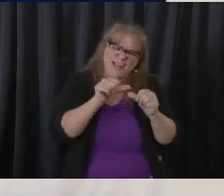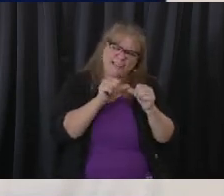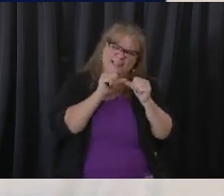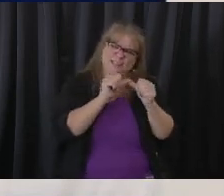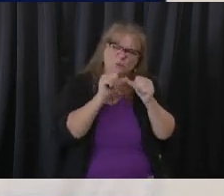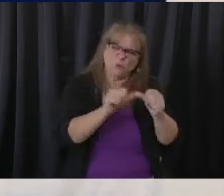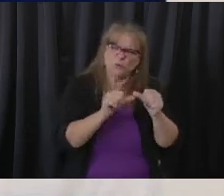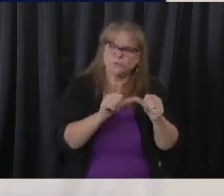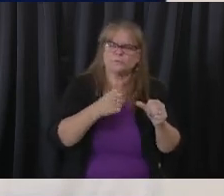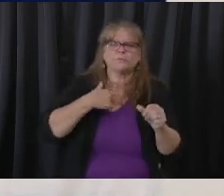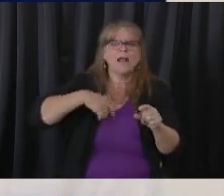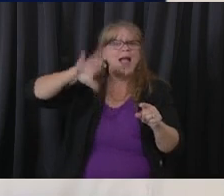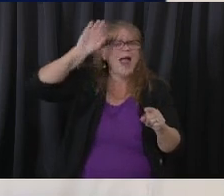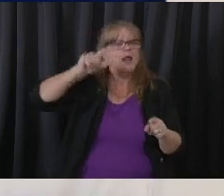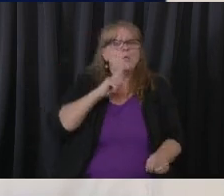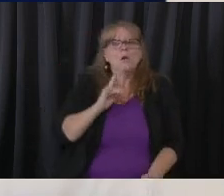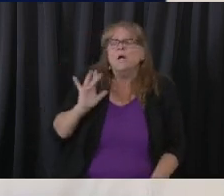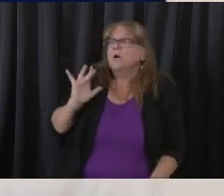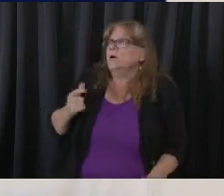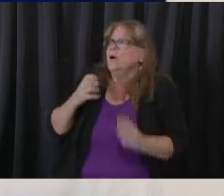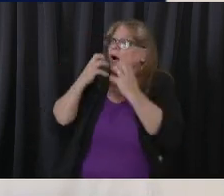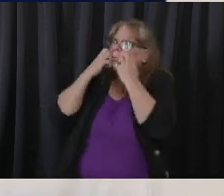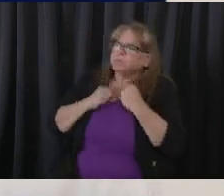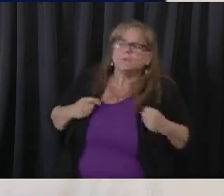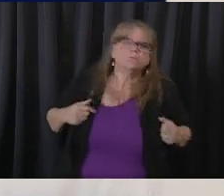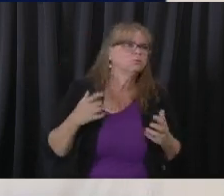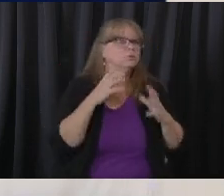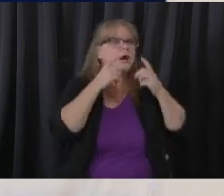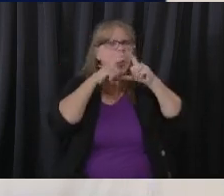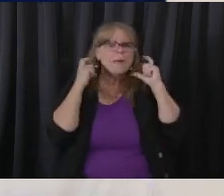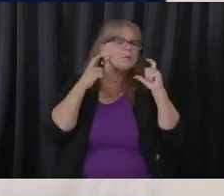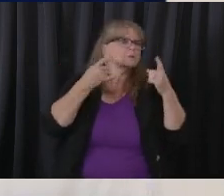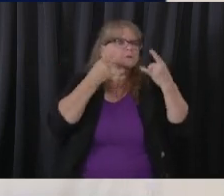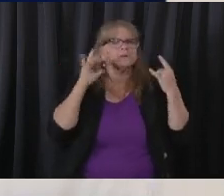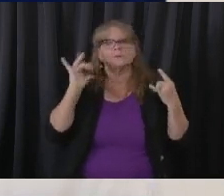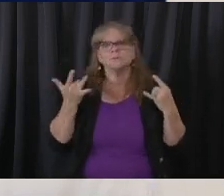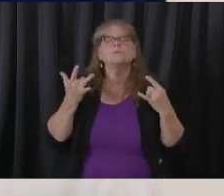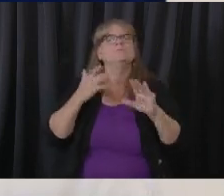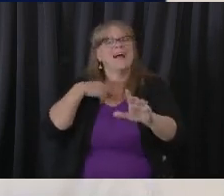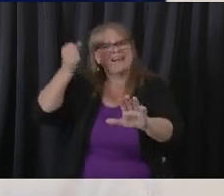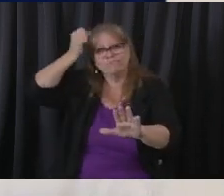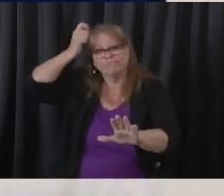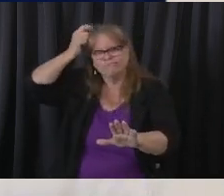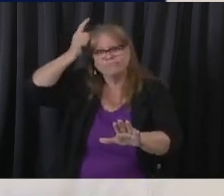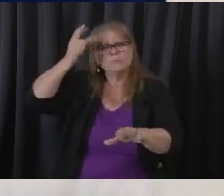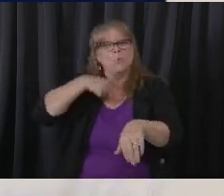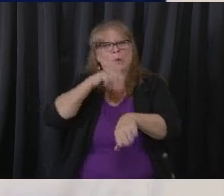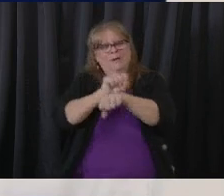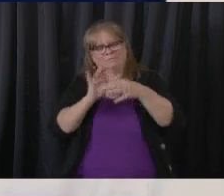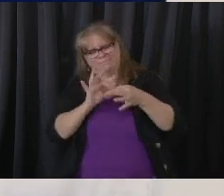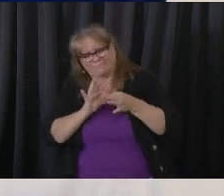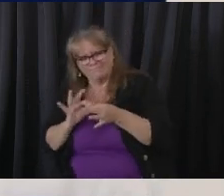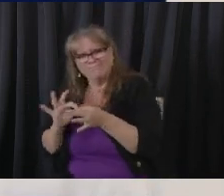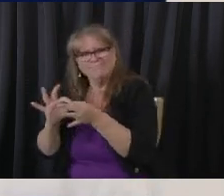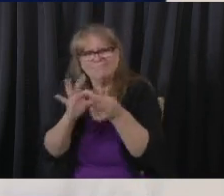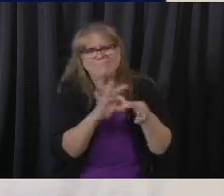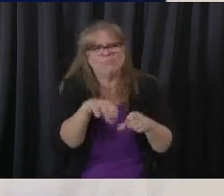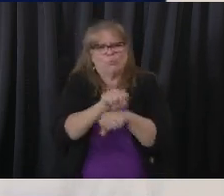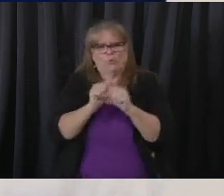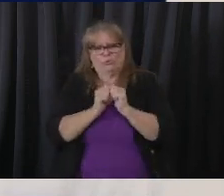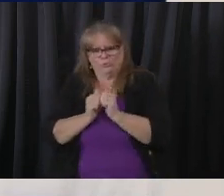this, and we're going to do it without fear, but with care. And that's a very important part of